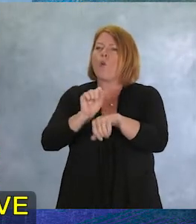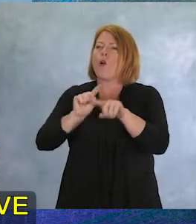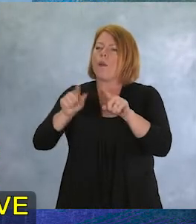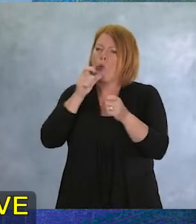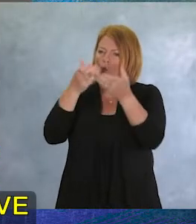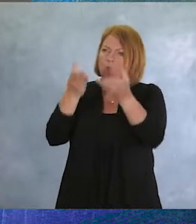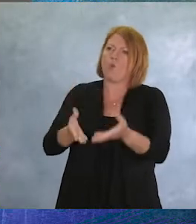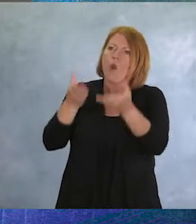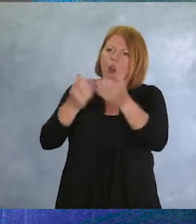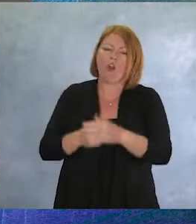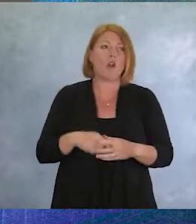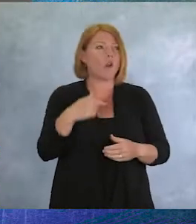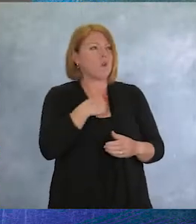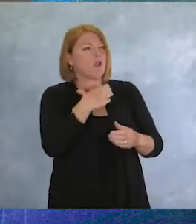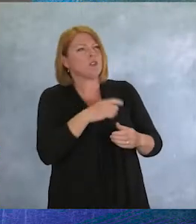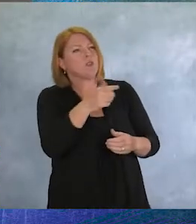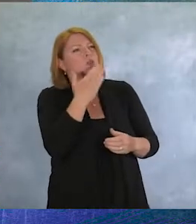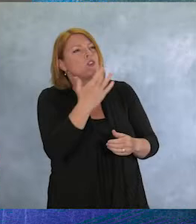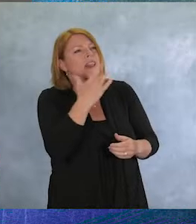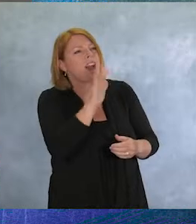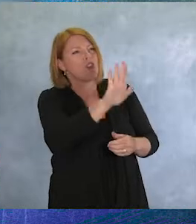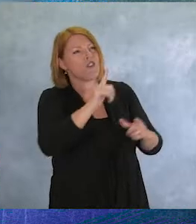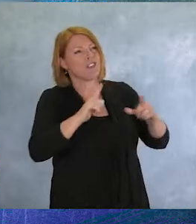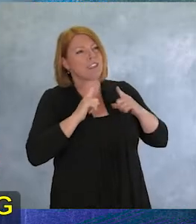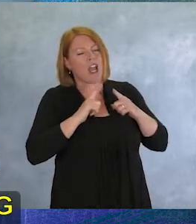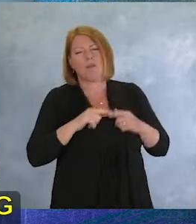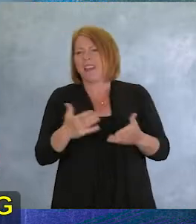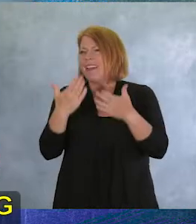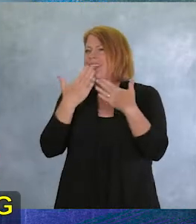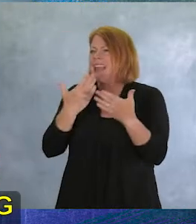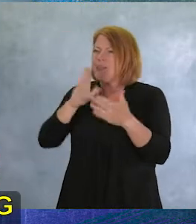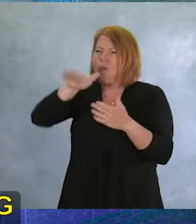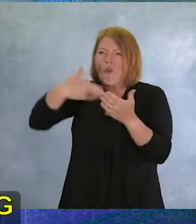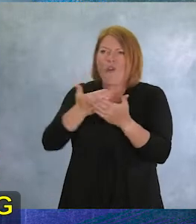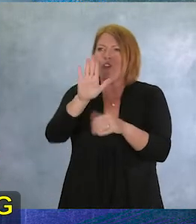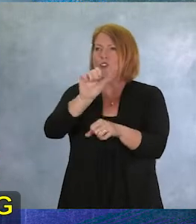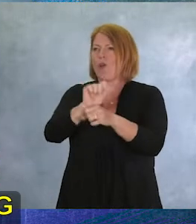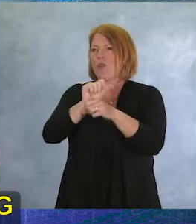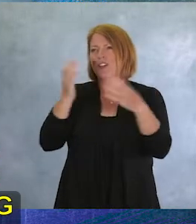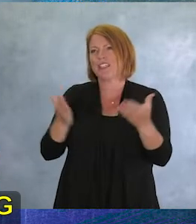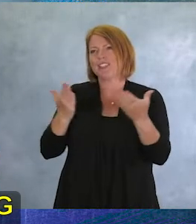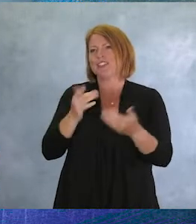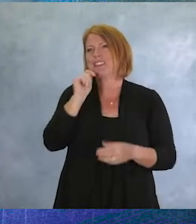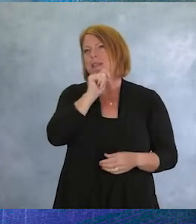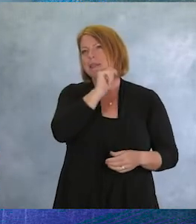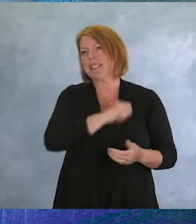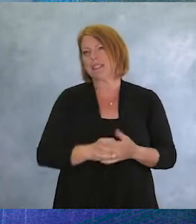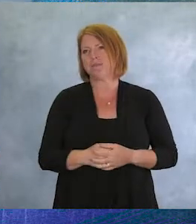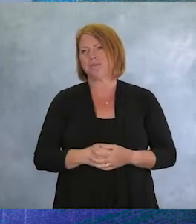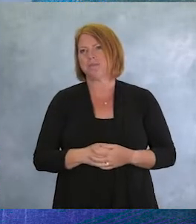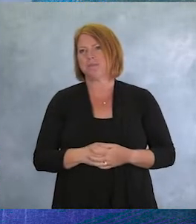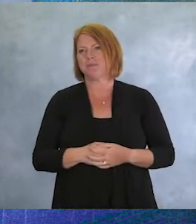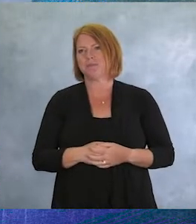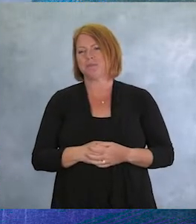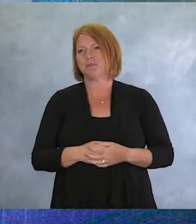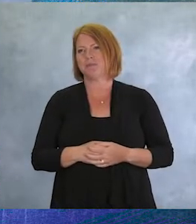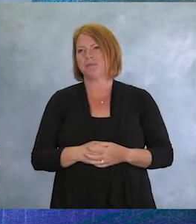who you are. We wish you all the best in your retirement. We thank you for everything you've done for Tempe.